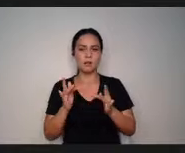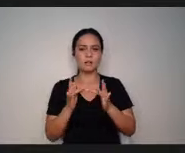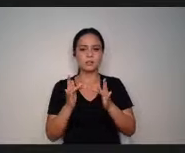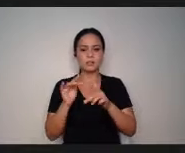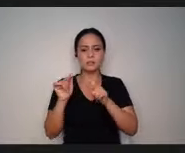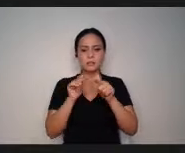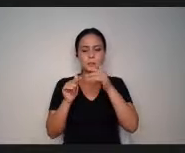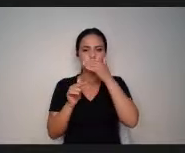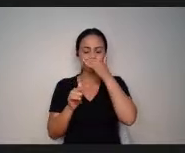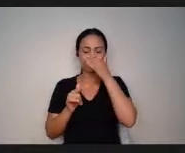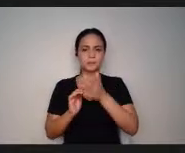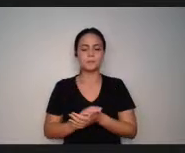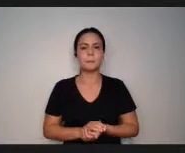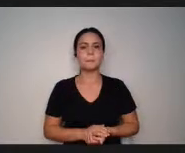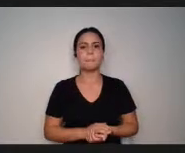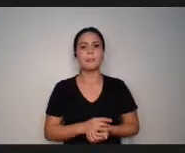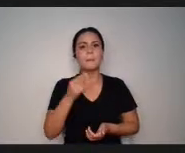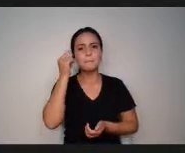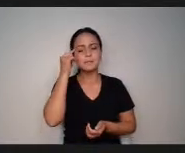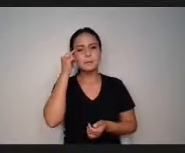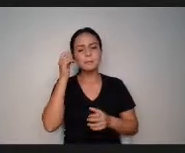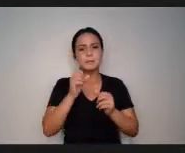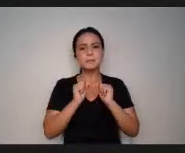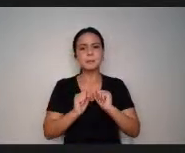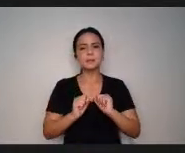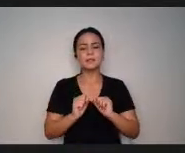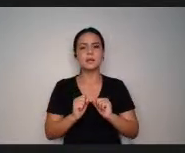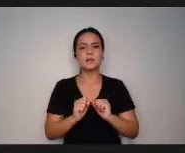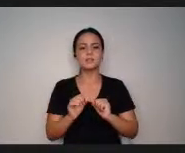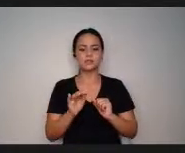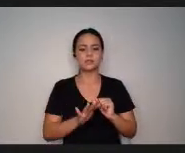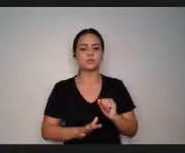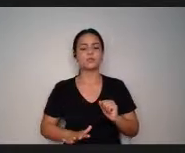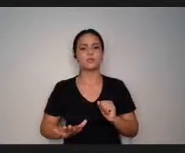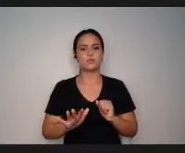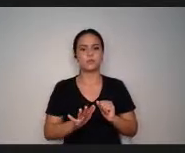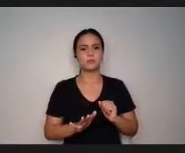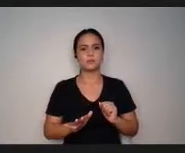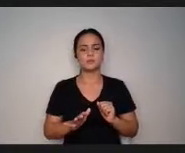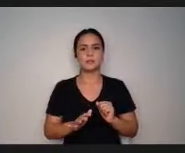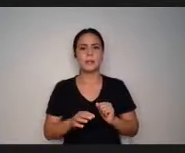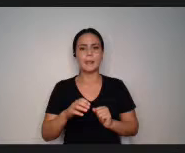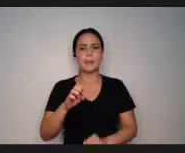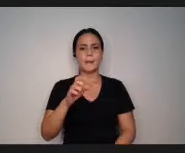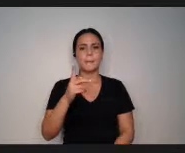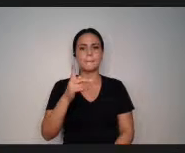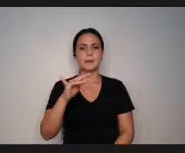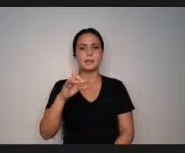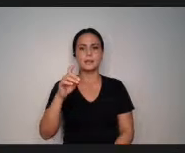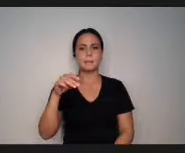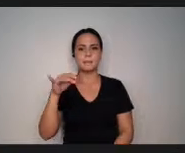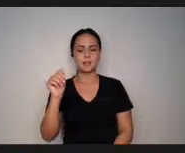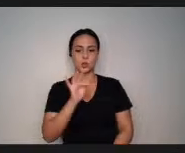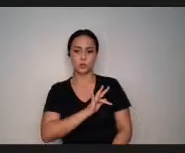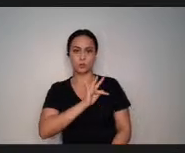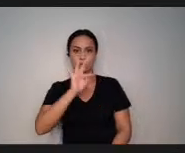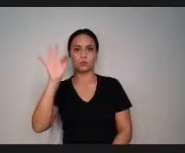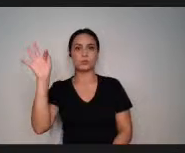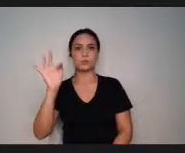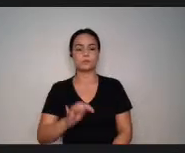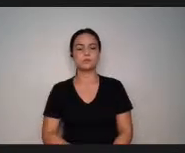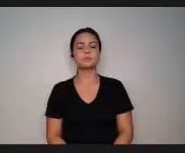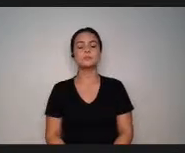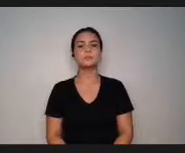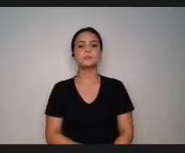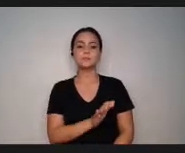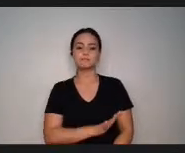of future infectious disease epidemics, continue to make workers unequally more vulnerable to infectious